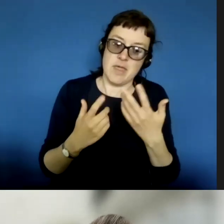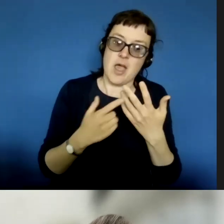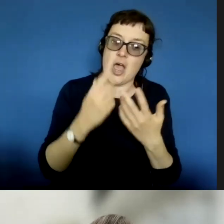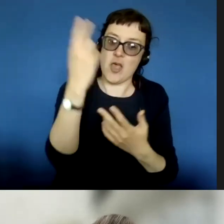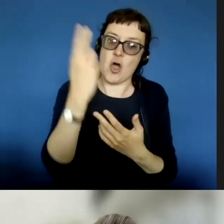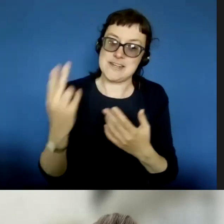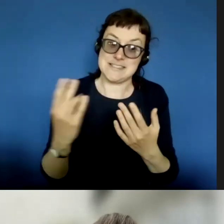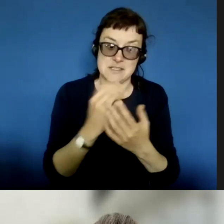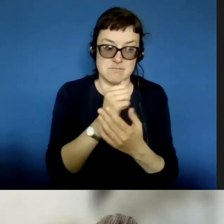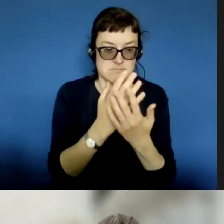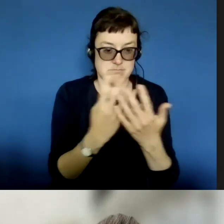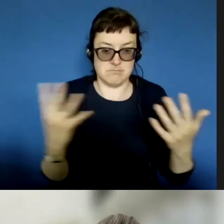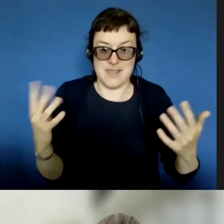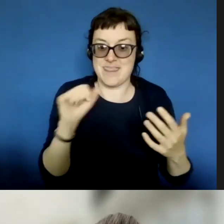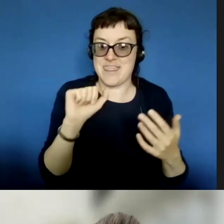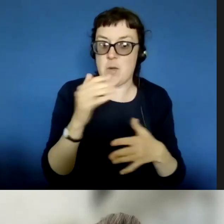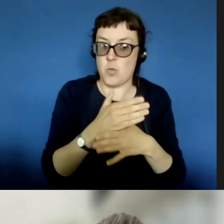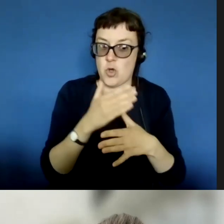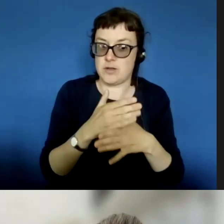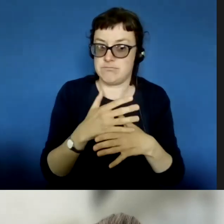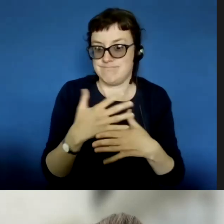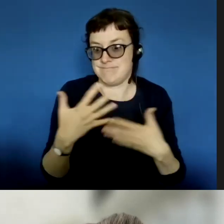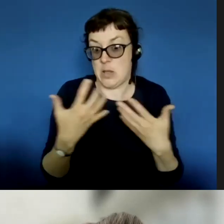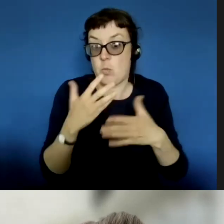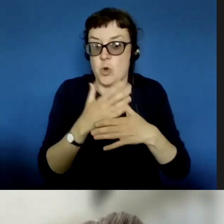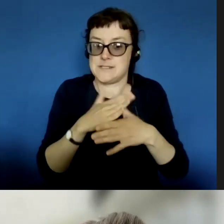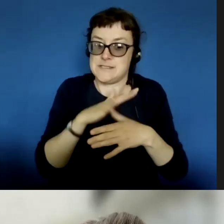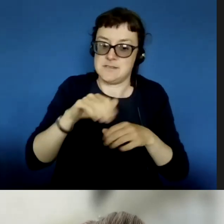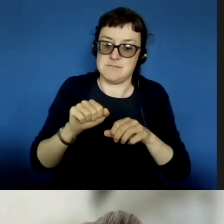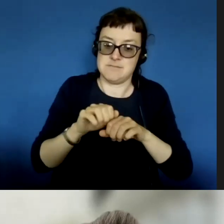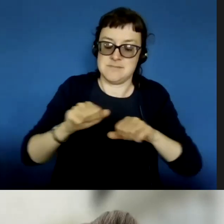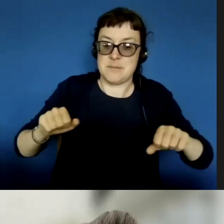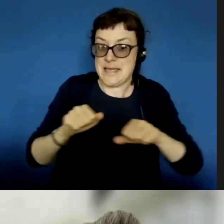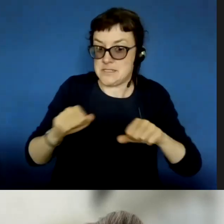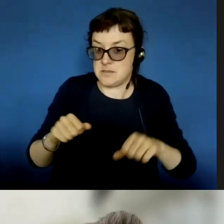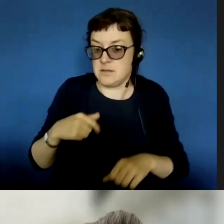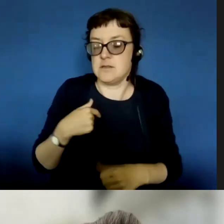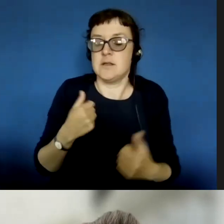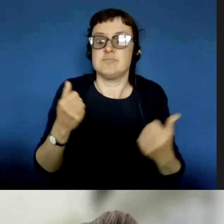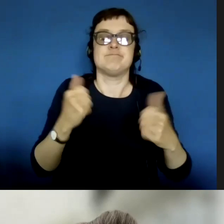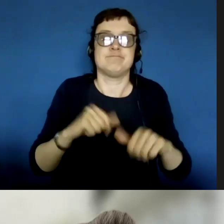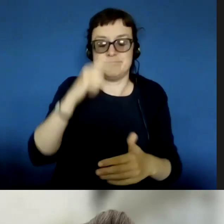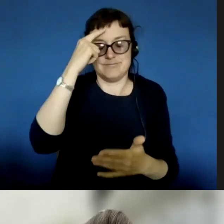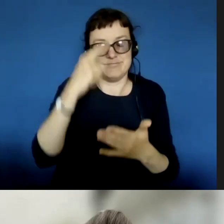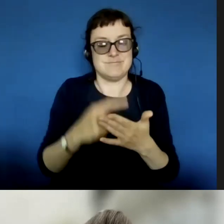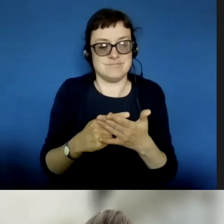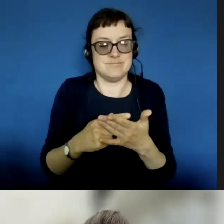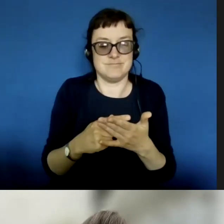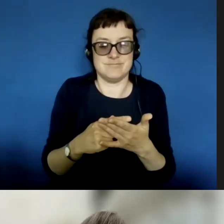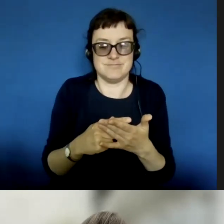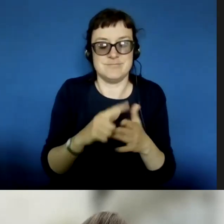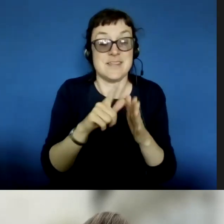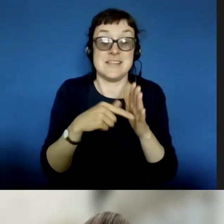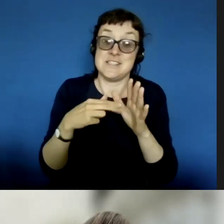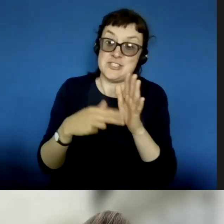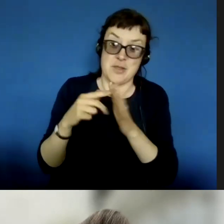in the courses. But ultimately, what I decided to do after Jane was very supportive